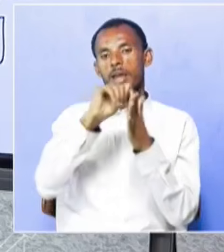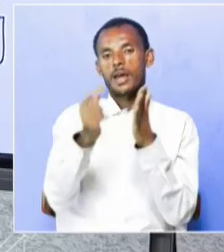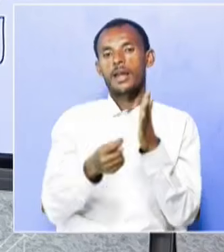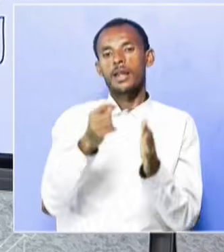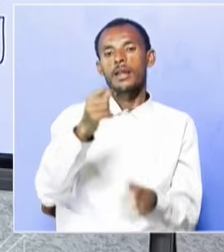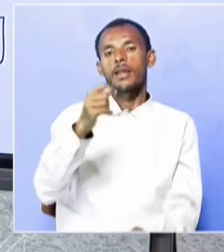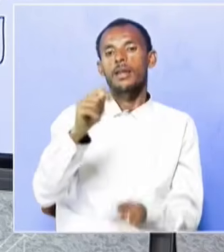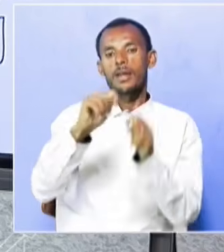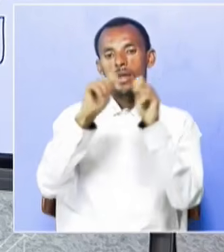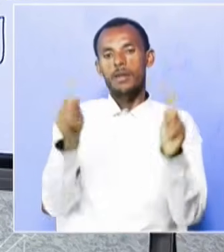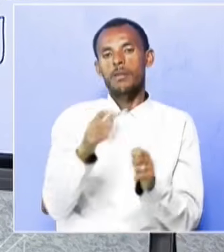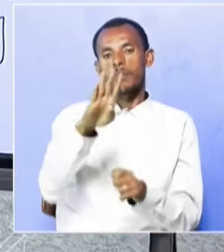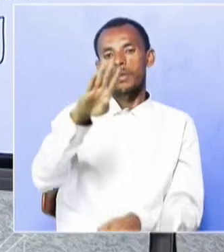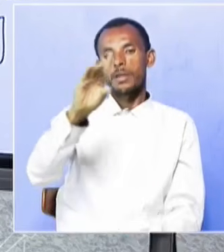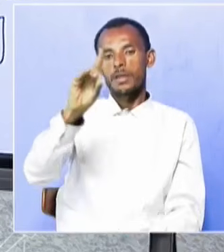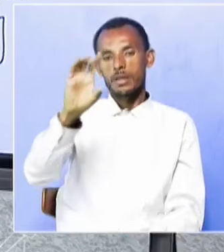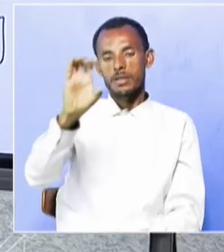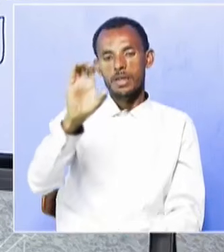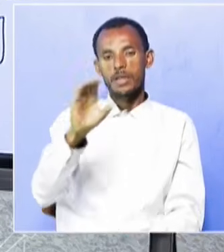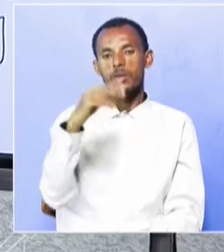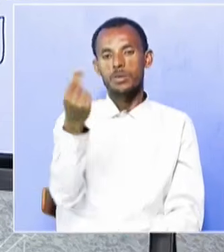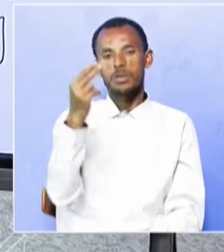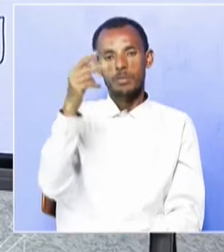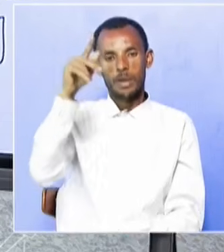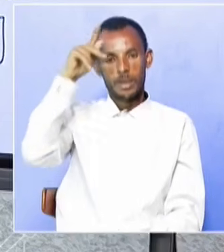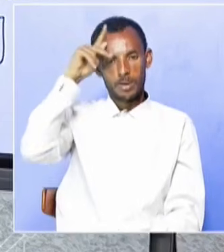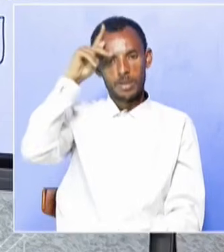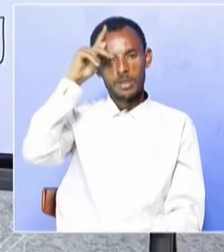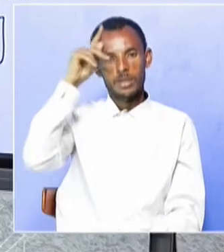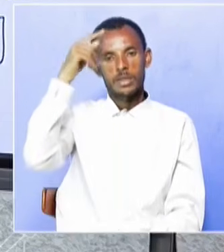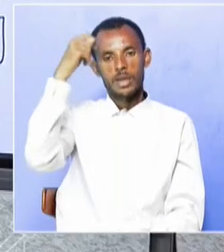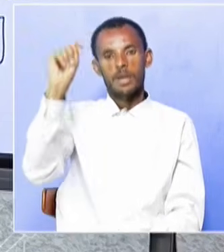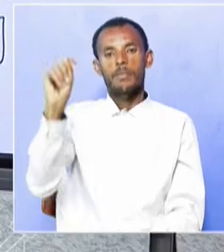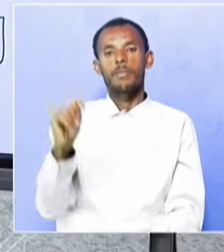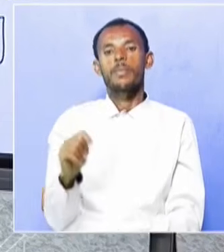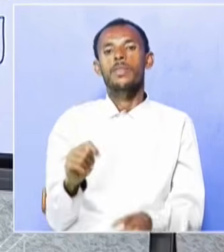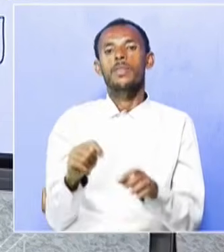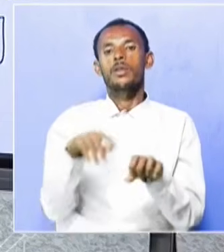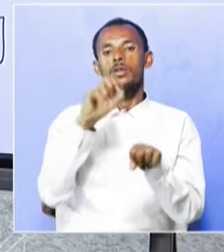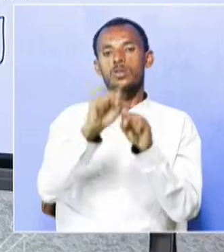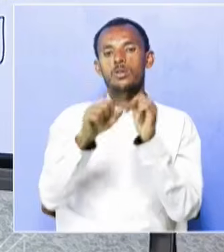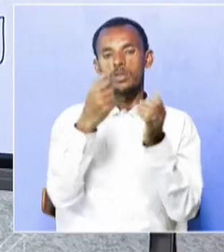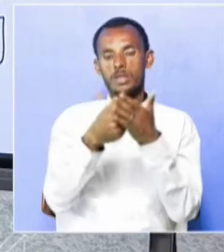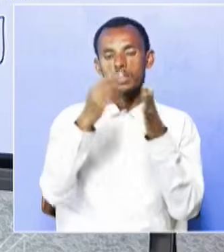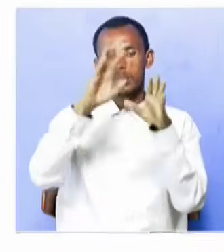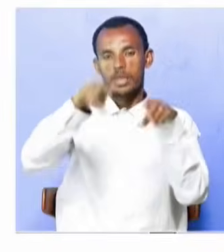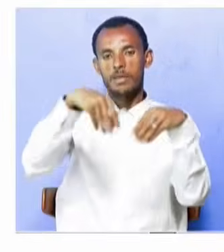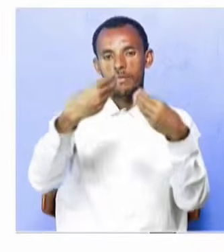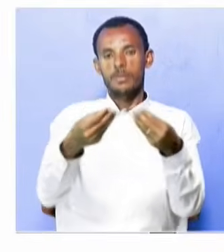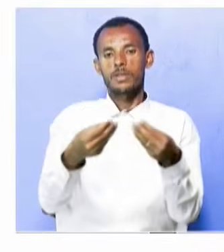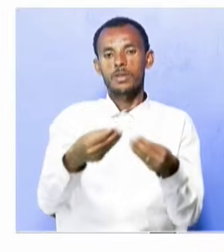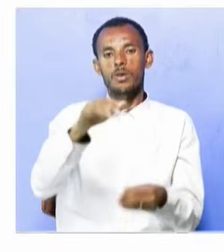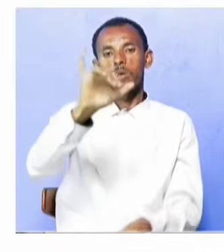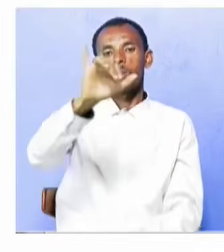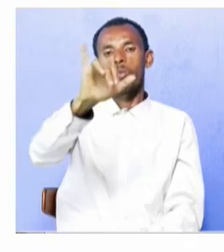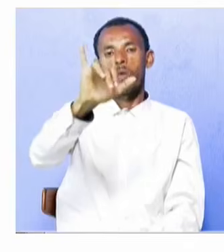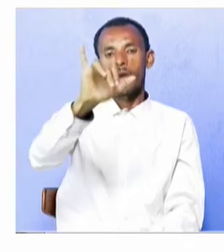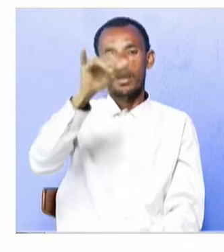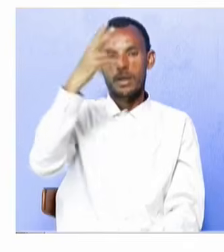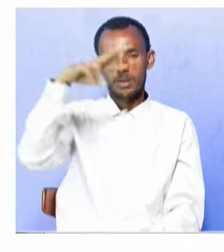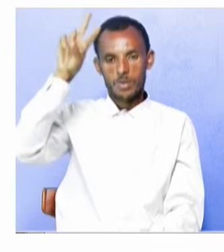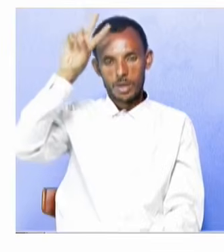BDC and apply Pythagoras theorem, okay? So this gives us y squared